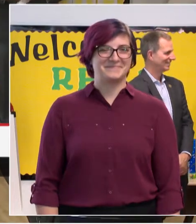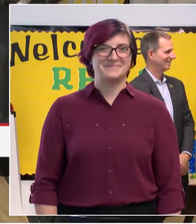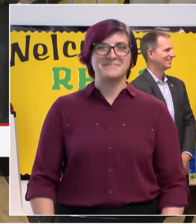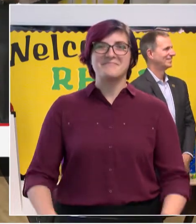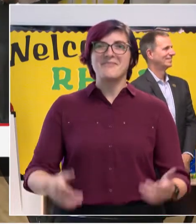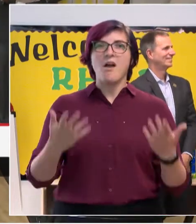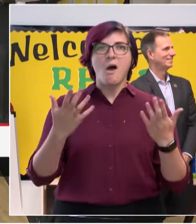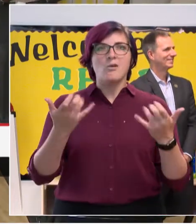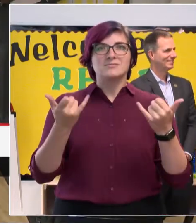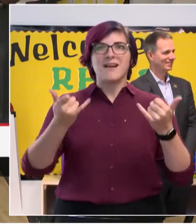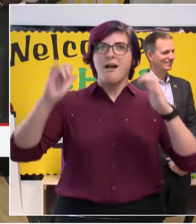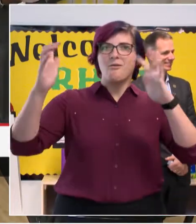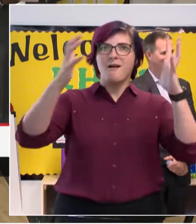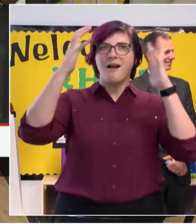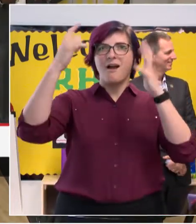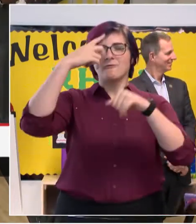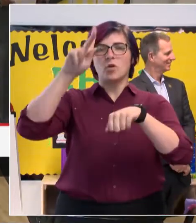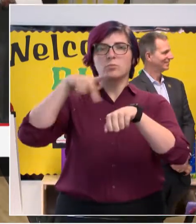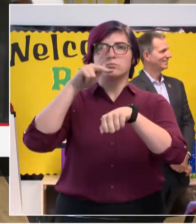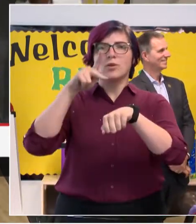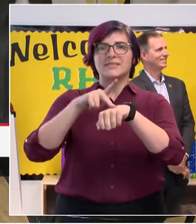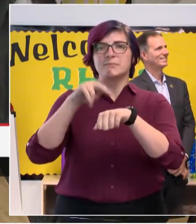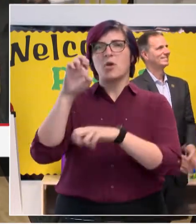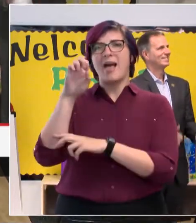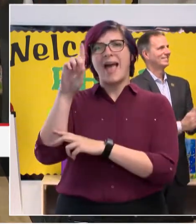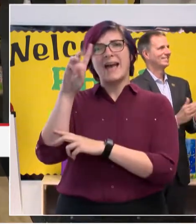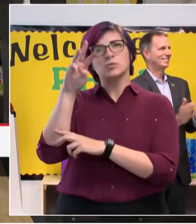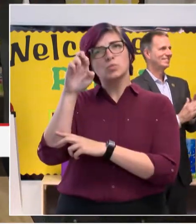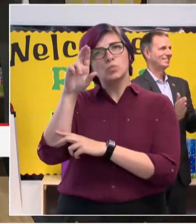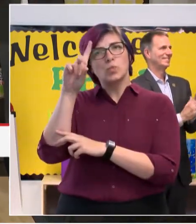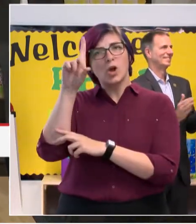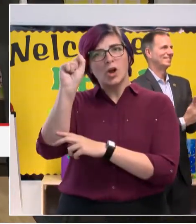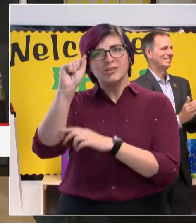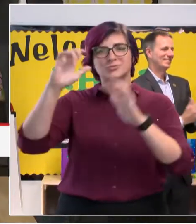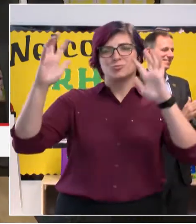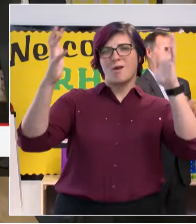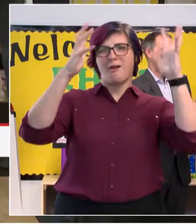let's give a big hand to Principal Edwards,